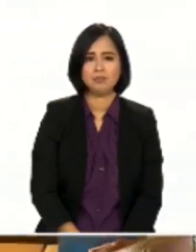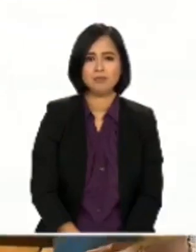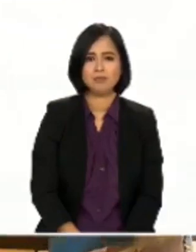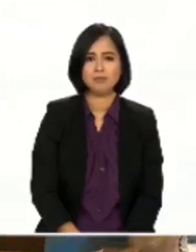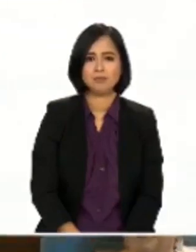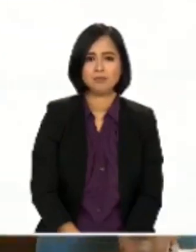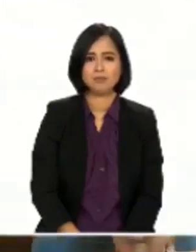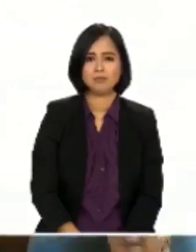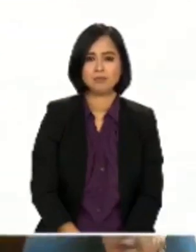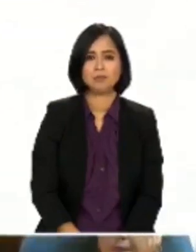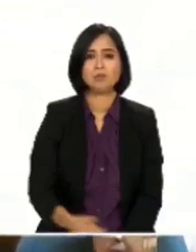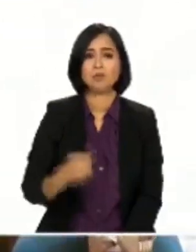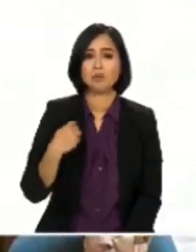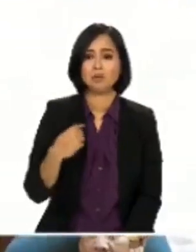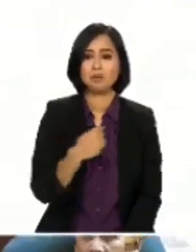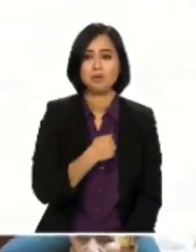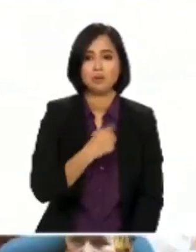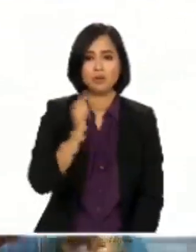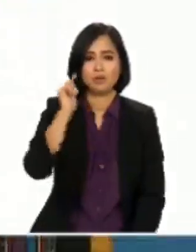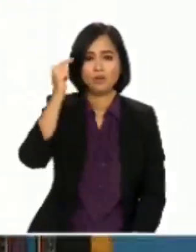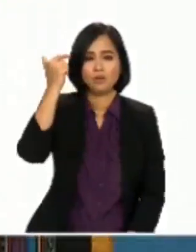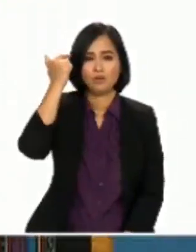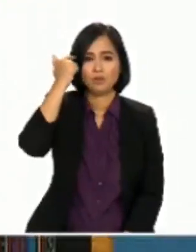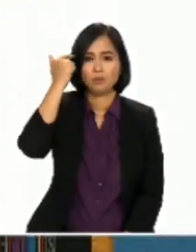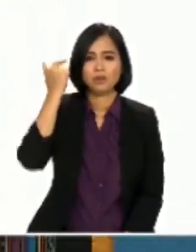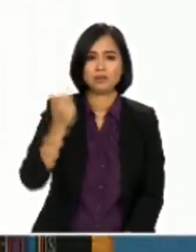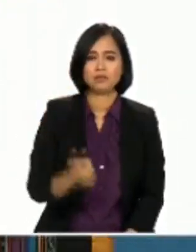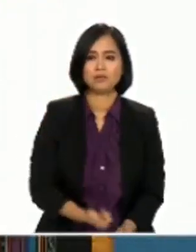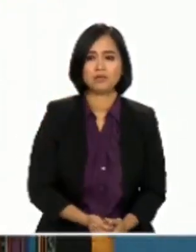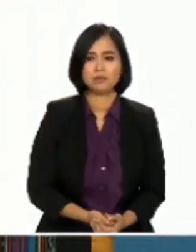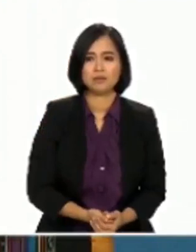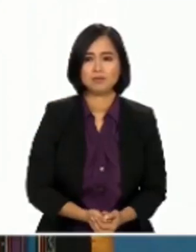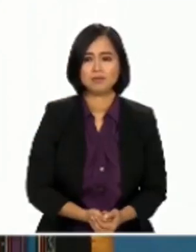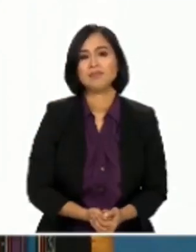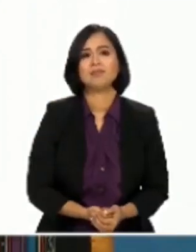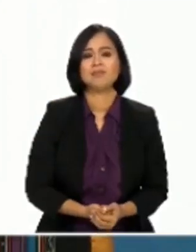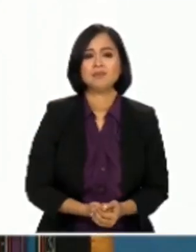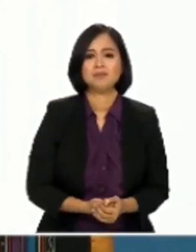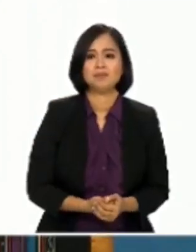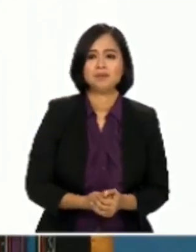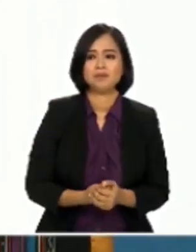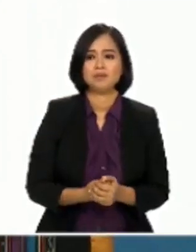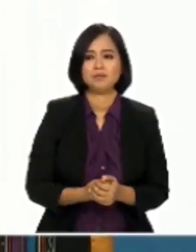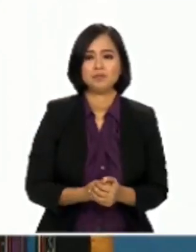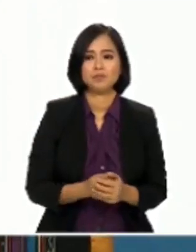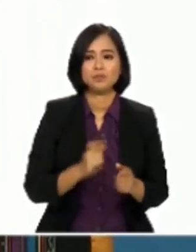We in government talk too much,